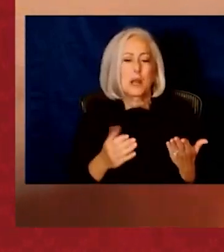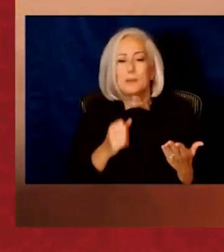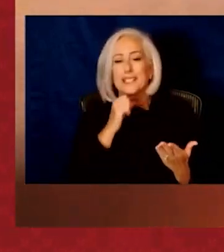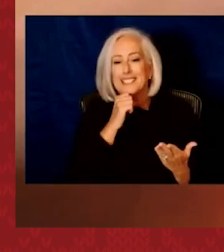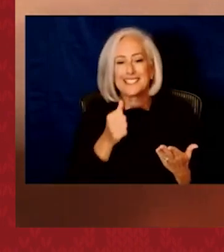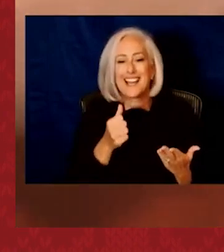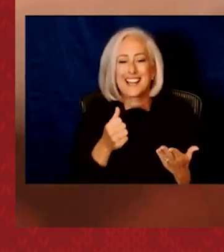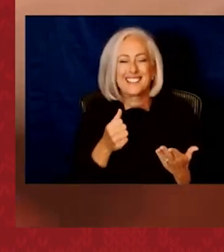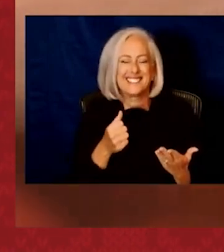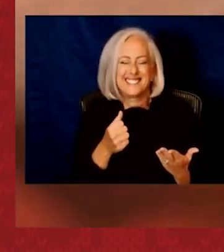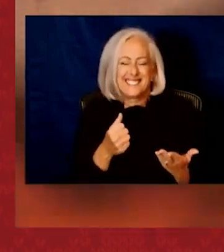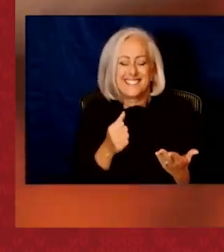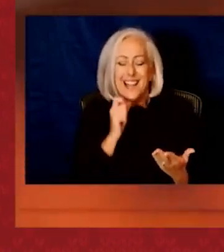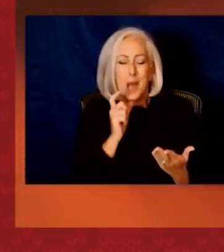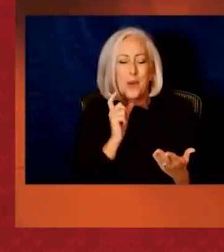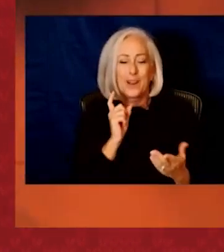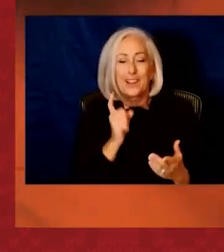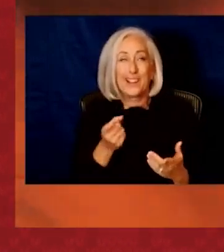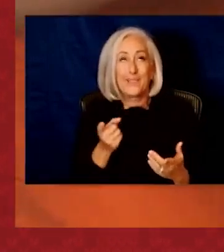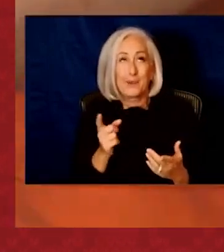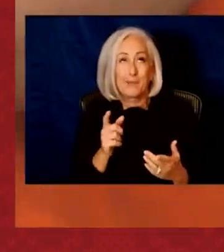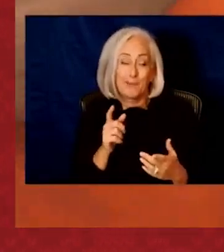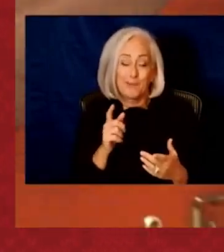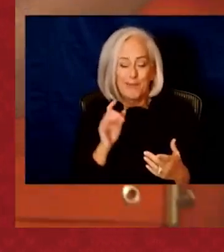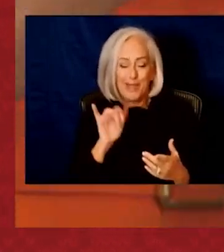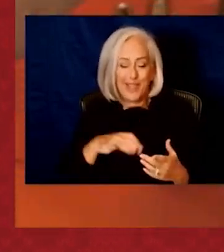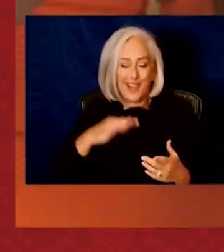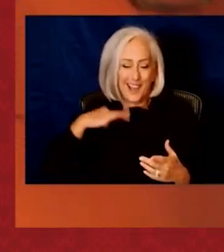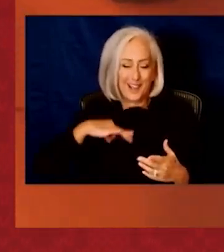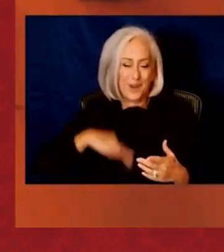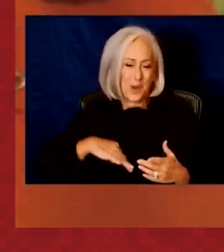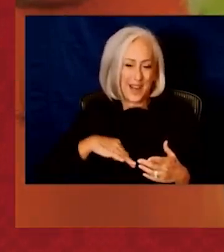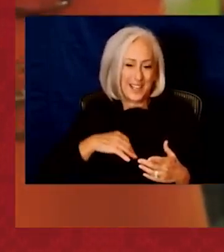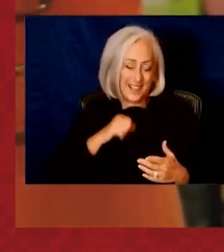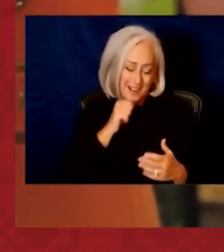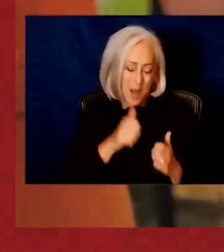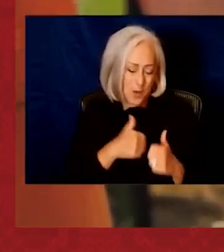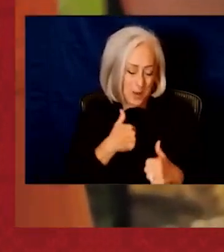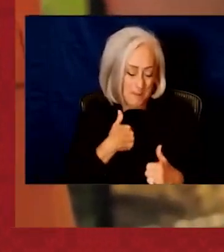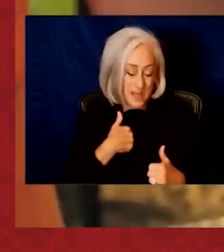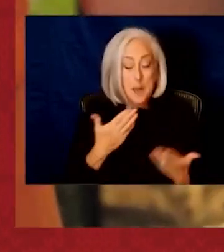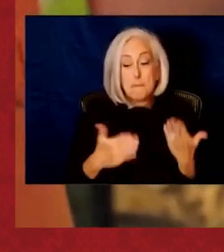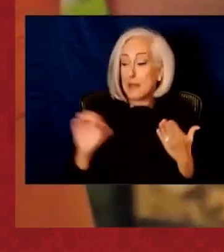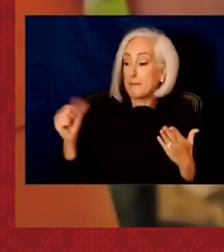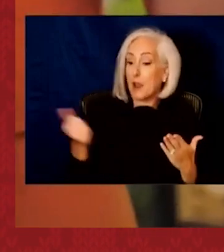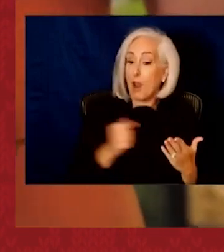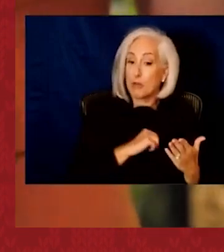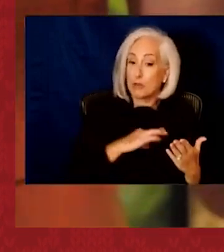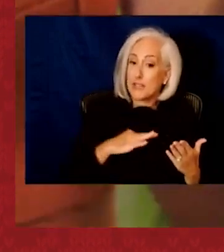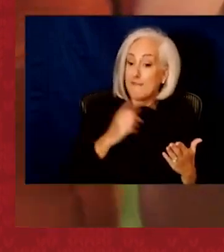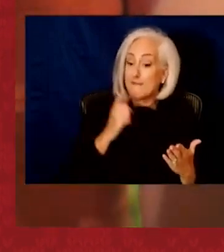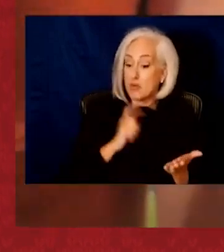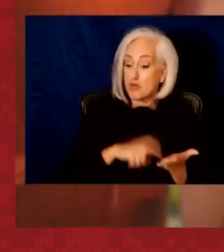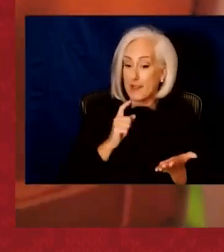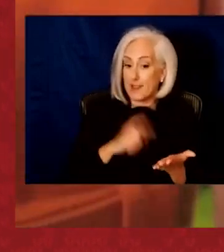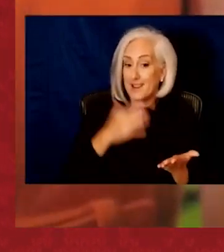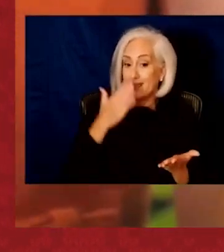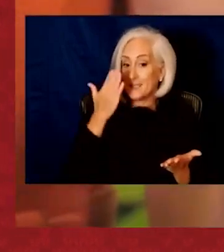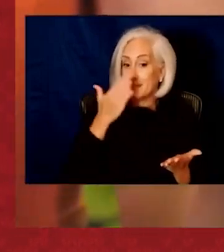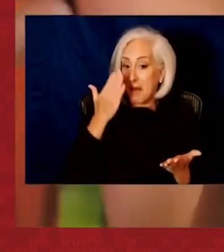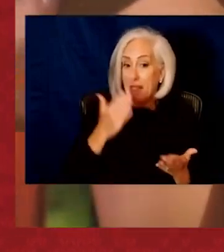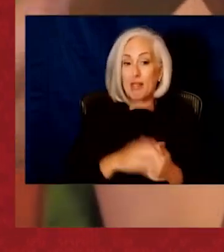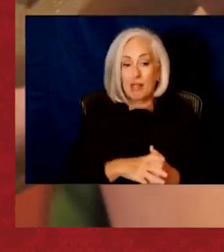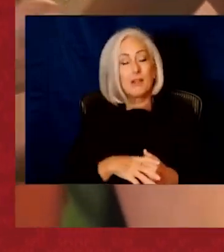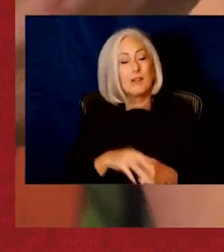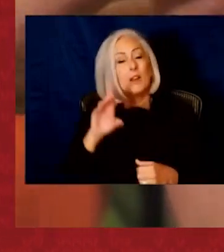credit. Maybe, certainly not me. Maybe with the other Would he recognize his staff. And like I said before, Ron is a part of